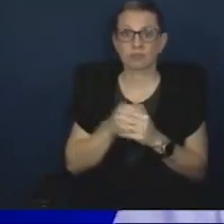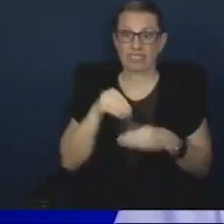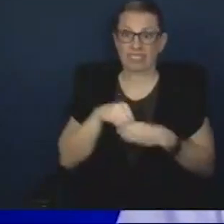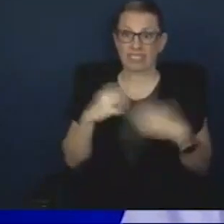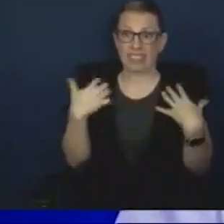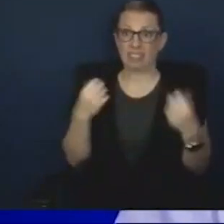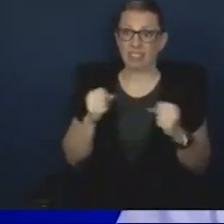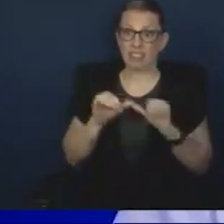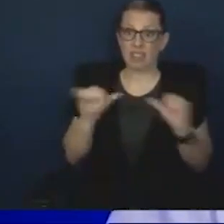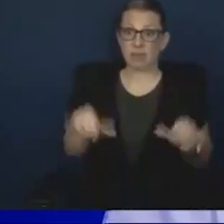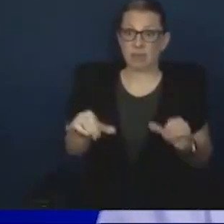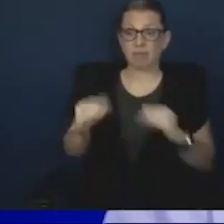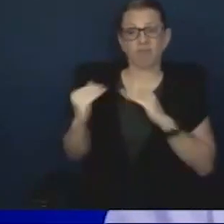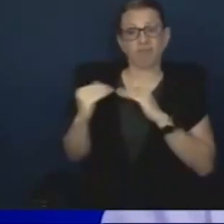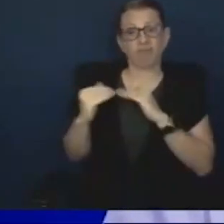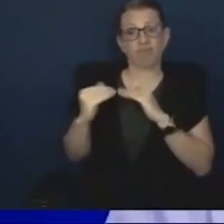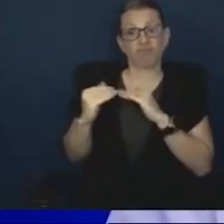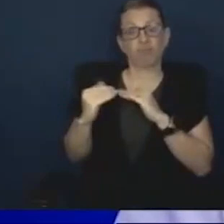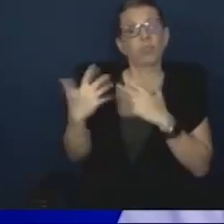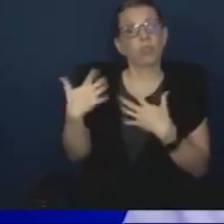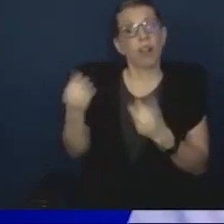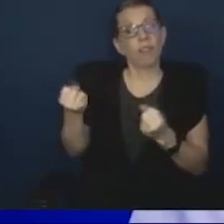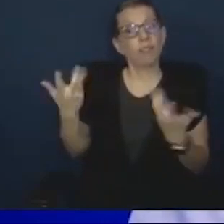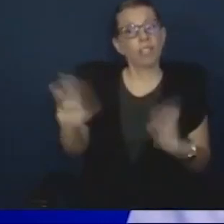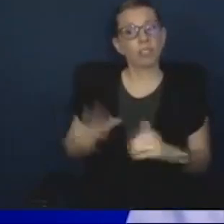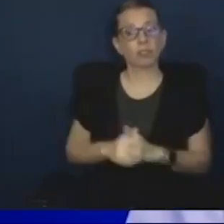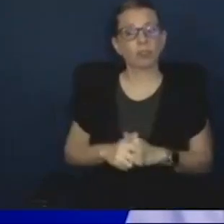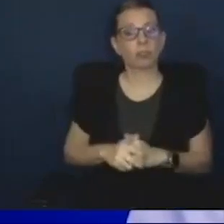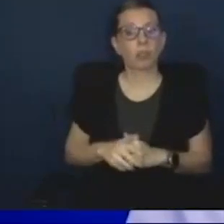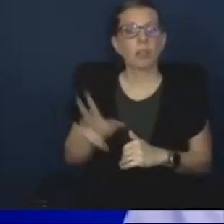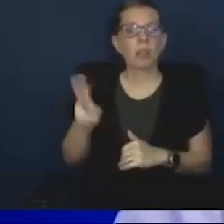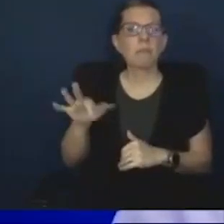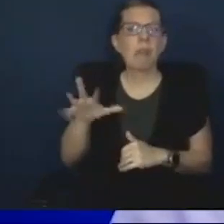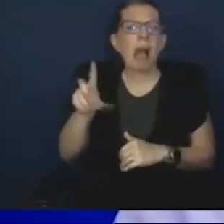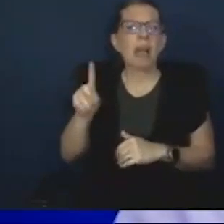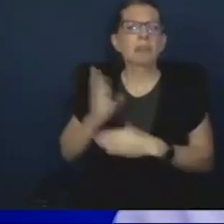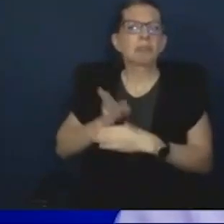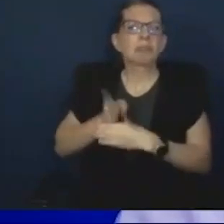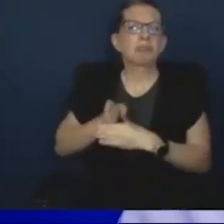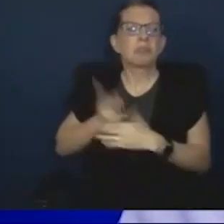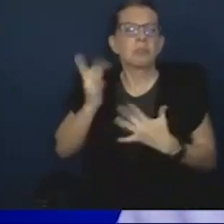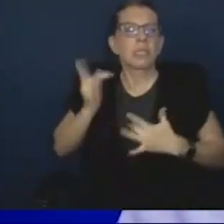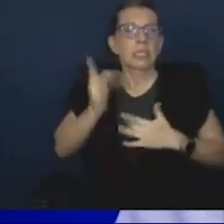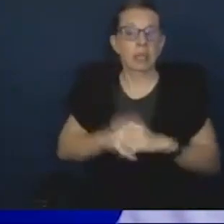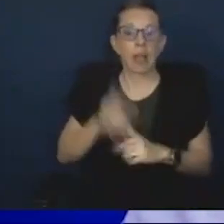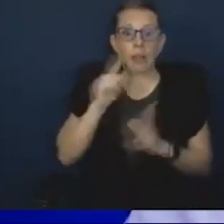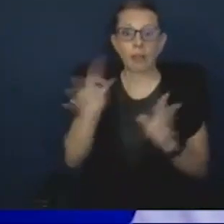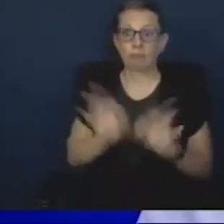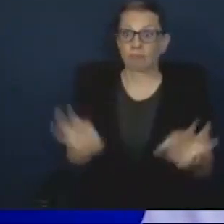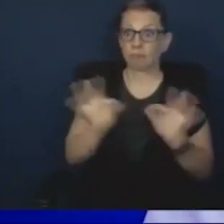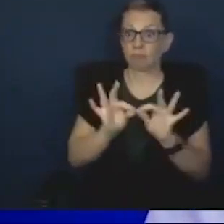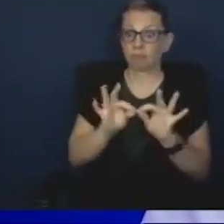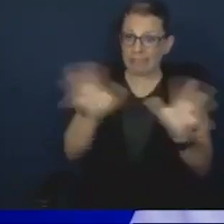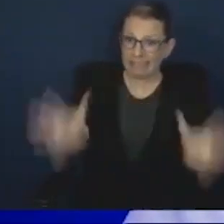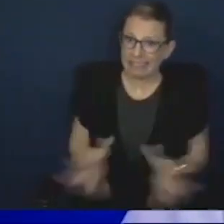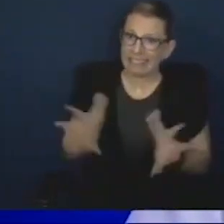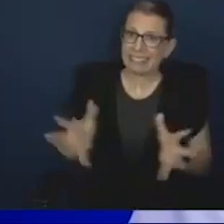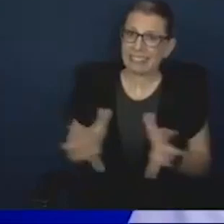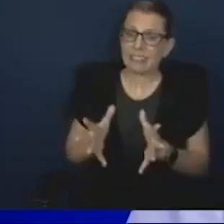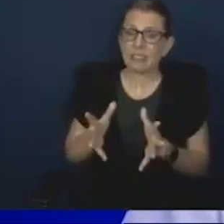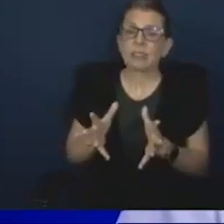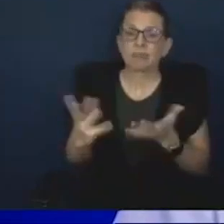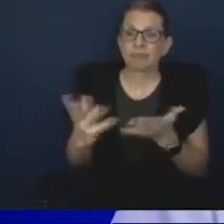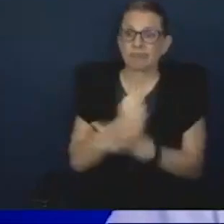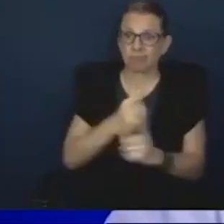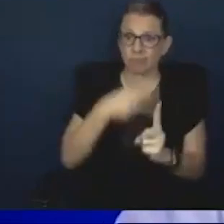that we're with, who have recovered, who maybe just had mild disease. And I think it is important to continue to encourage that vaccination, you know, at